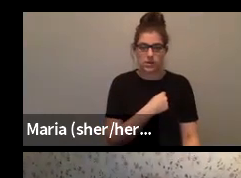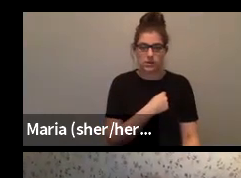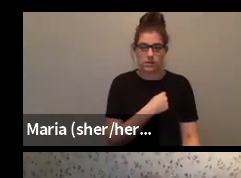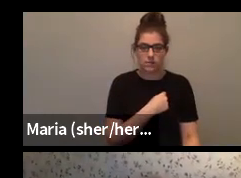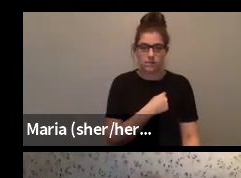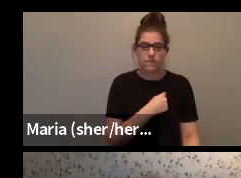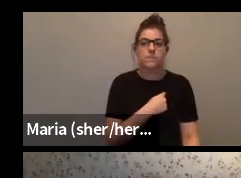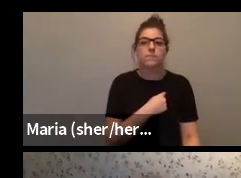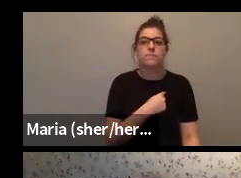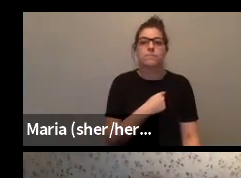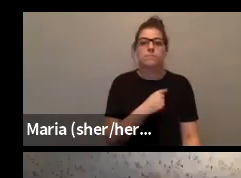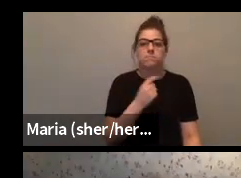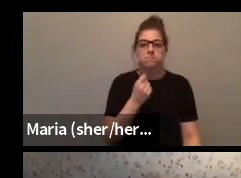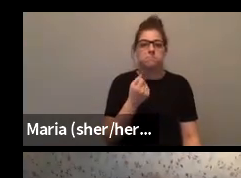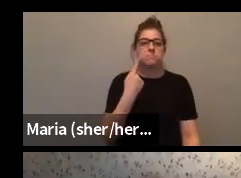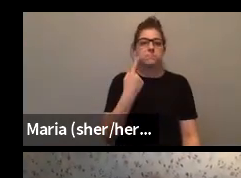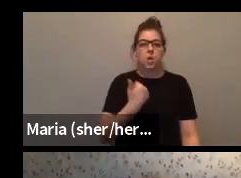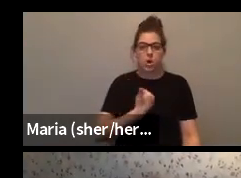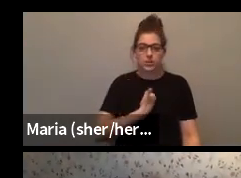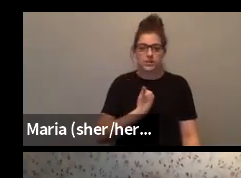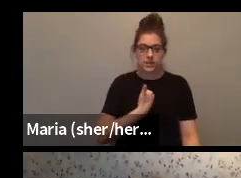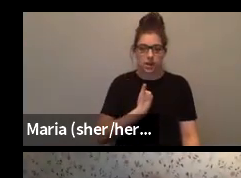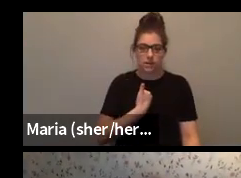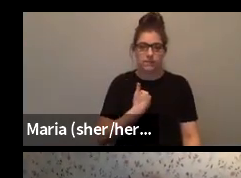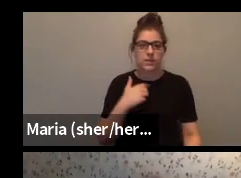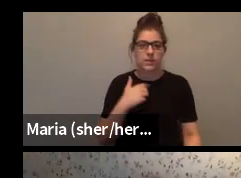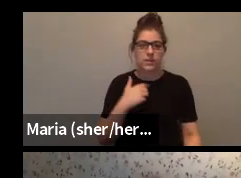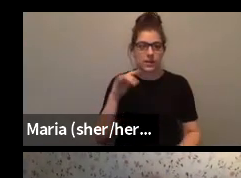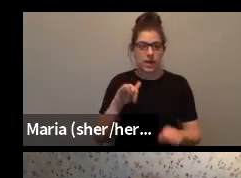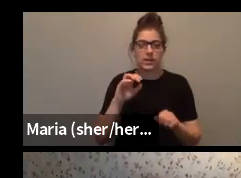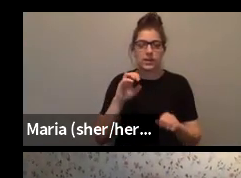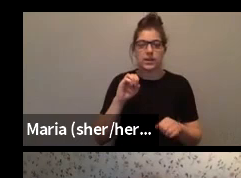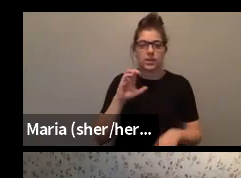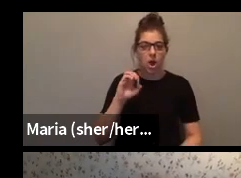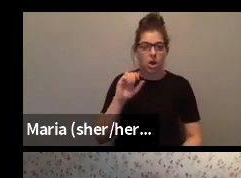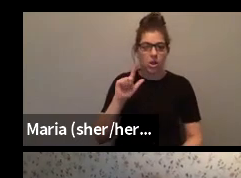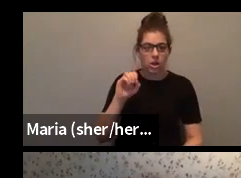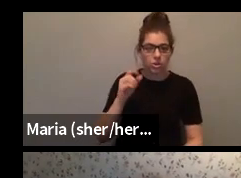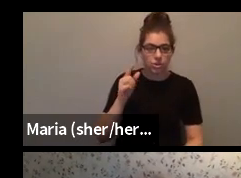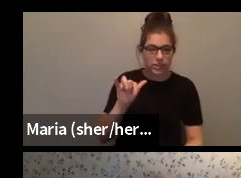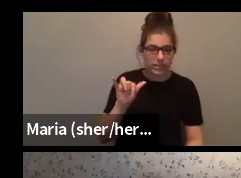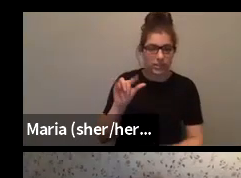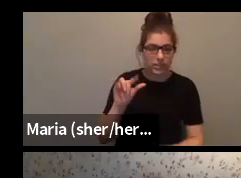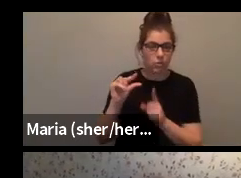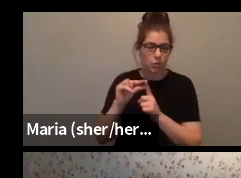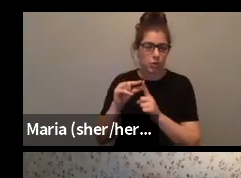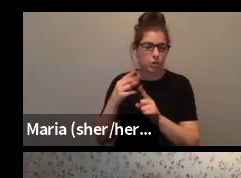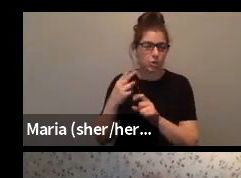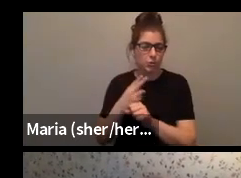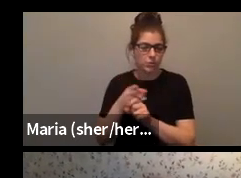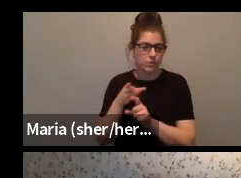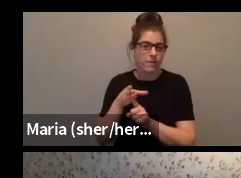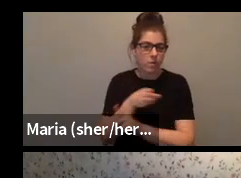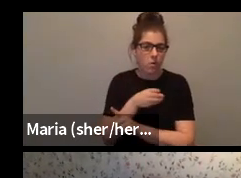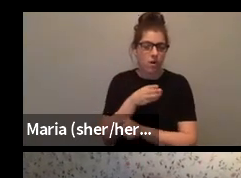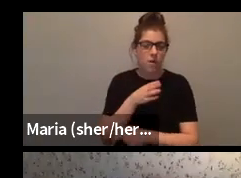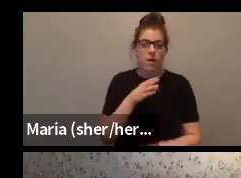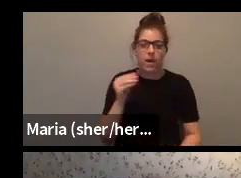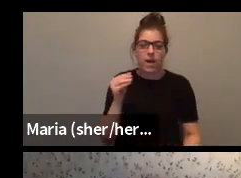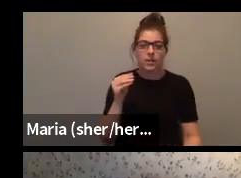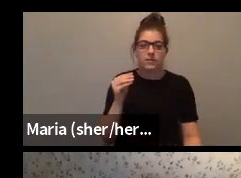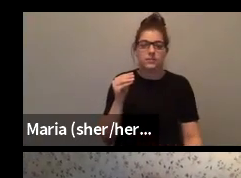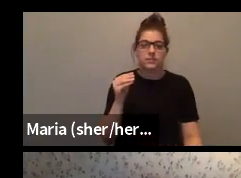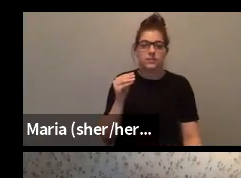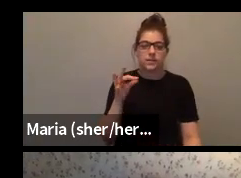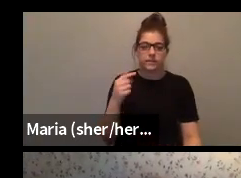conceive of ourselves as an ecology, that was a word used earlier, and whether or not we can